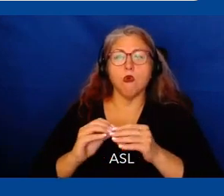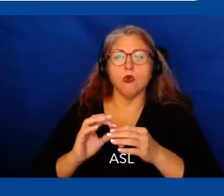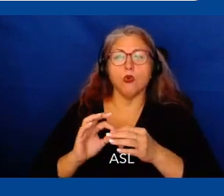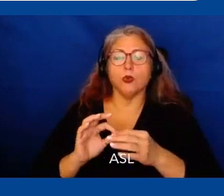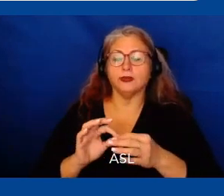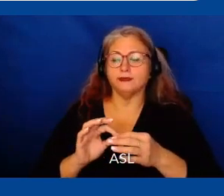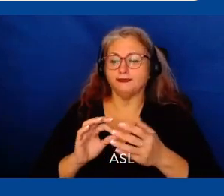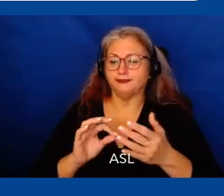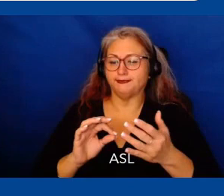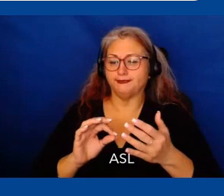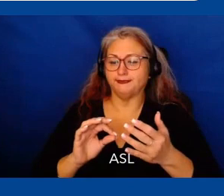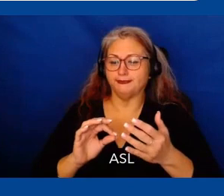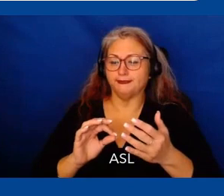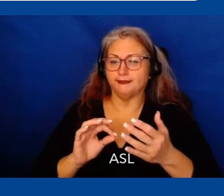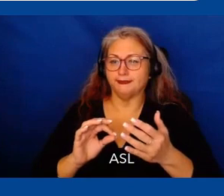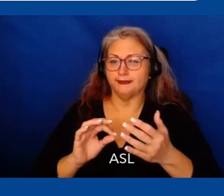like